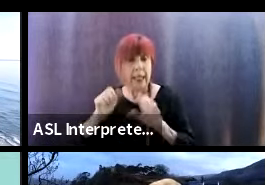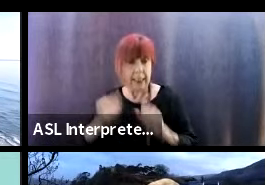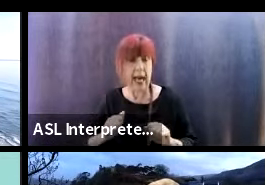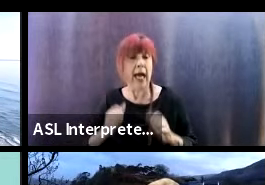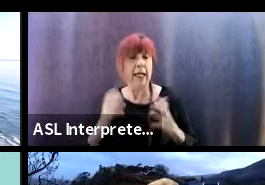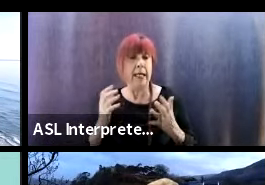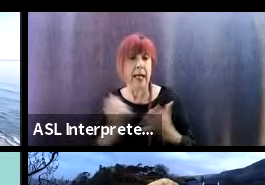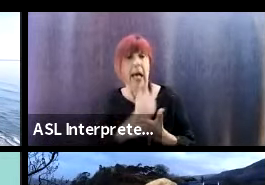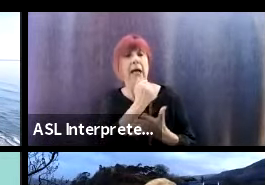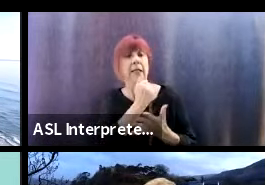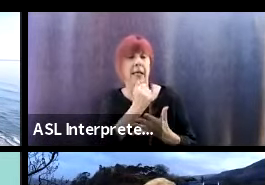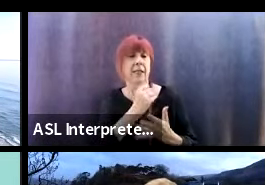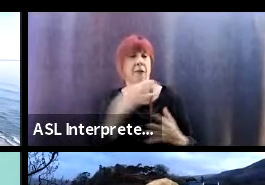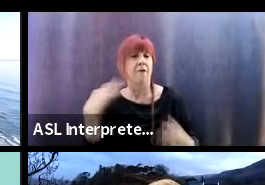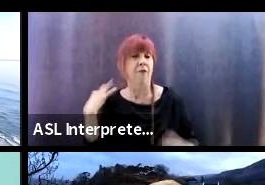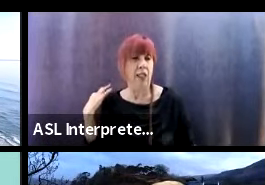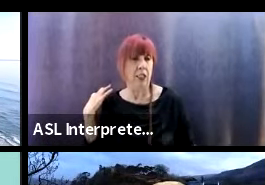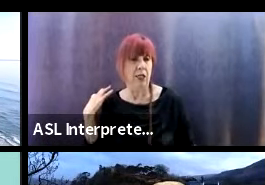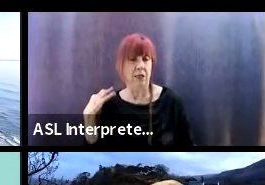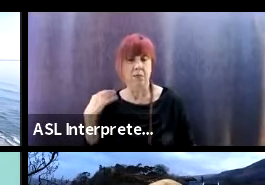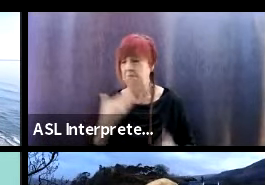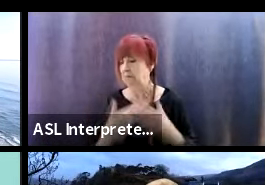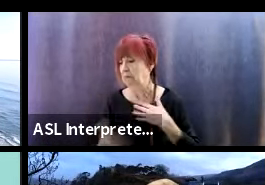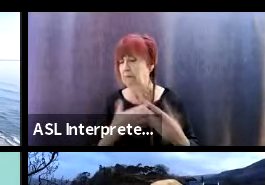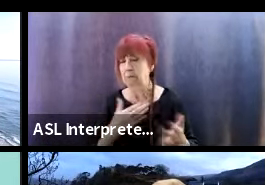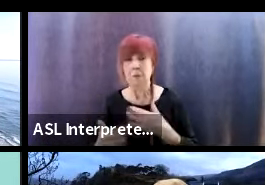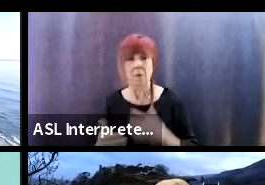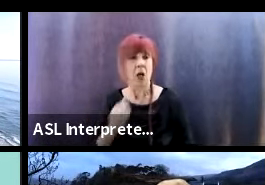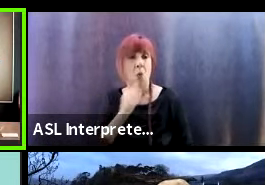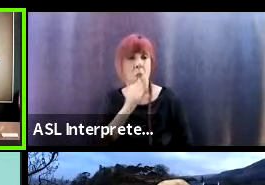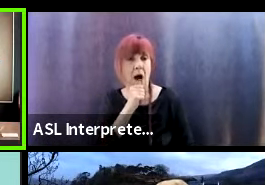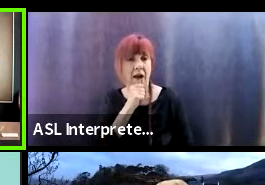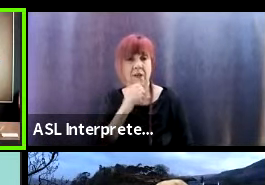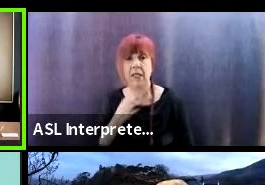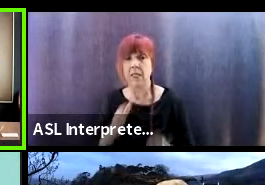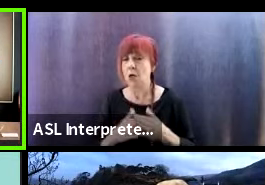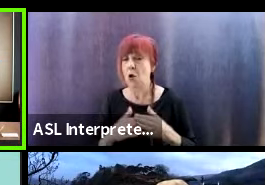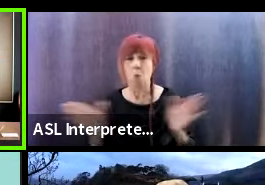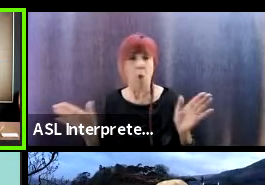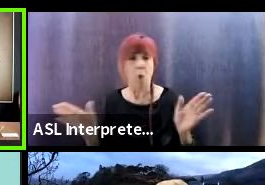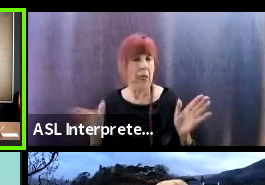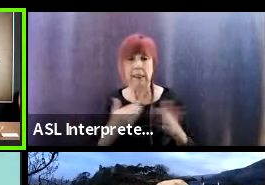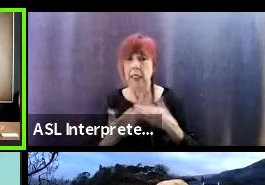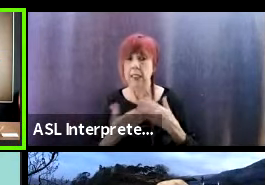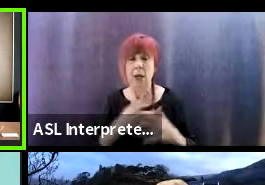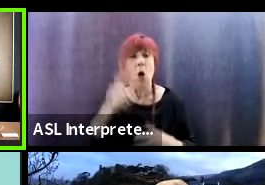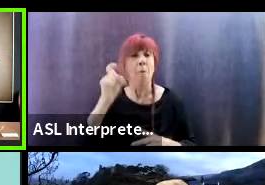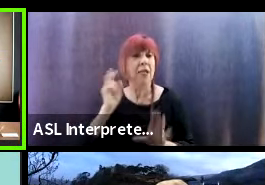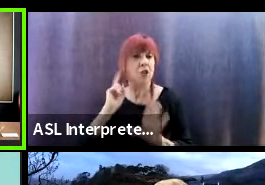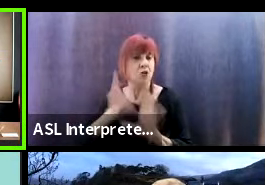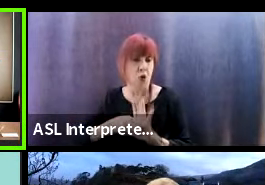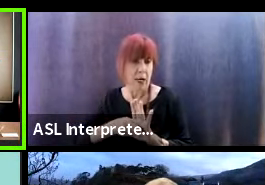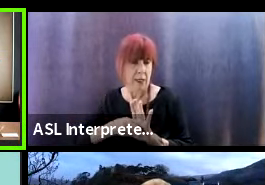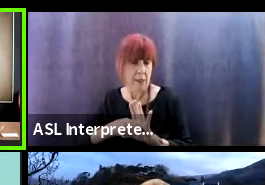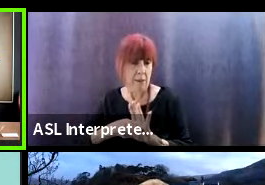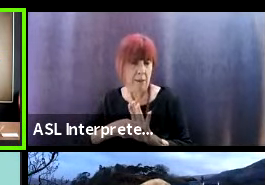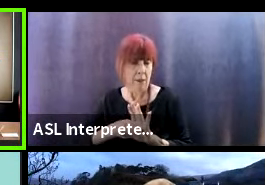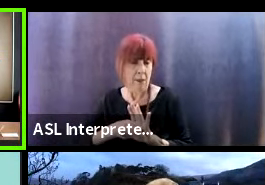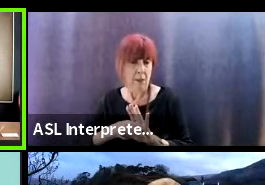on if it's private or public or some other partnerships if you're in My Turn Clinic. If you're not in My Turn